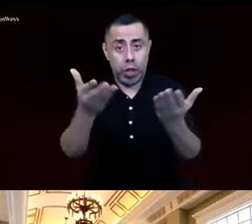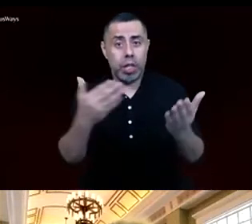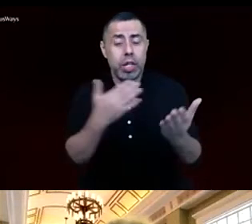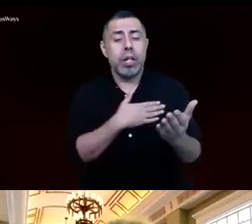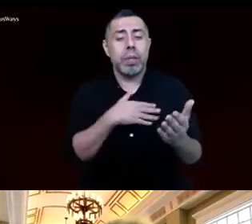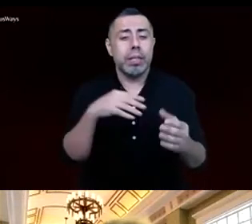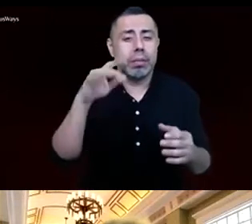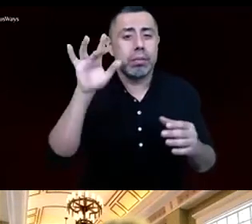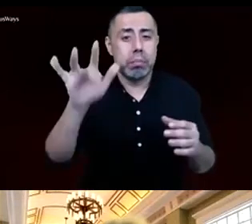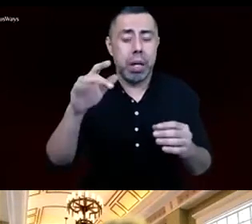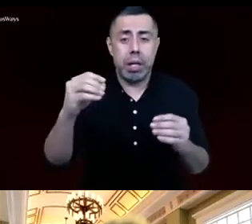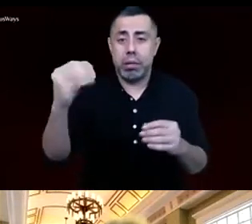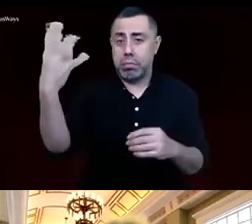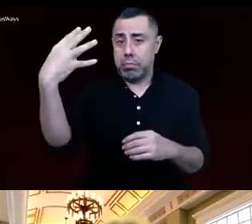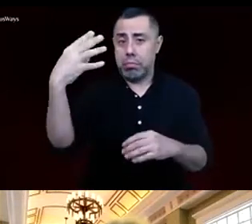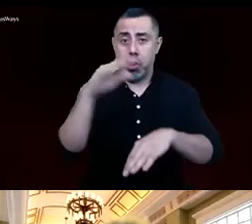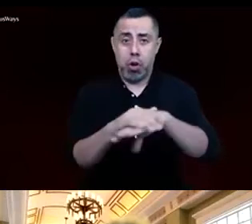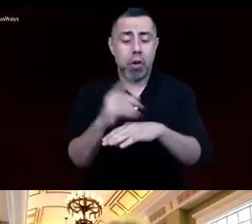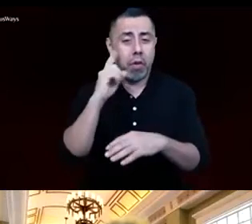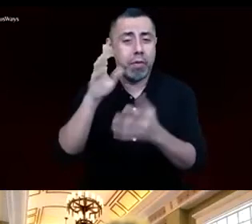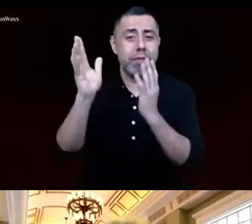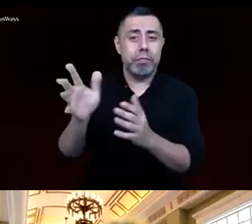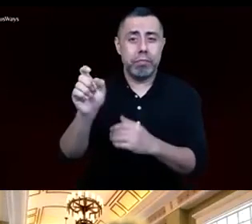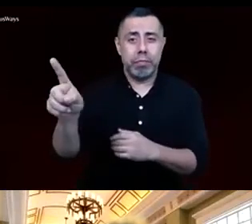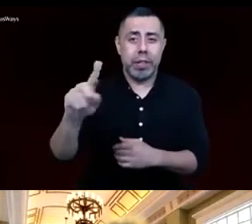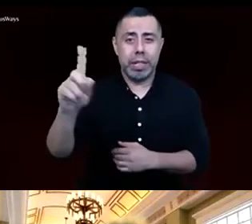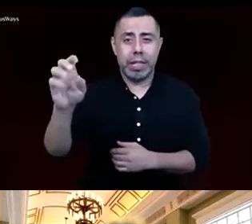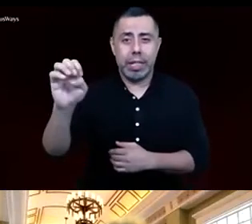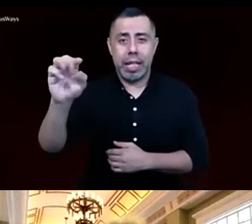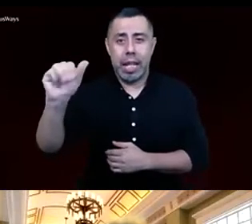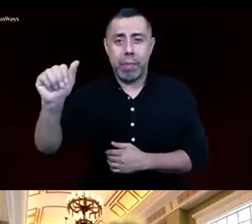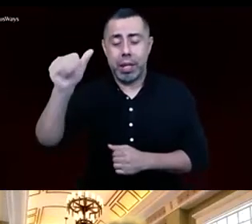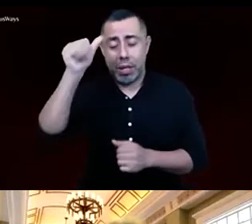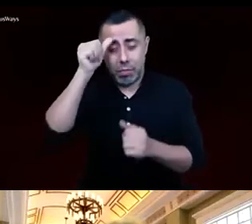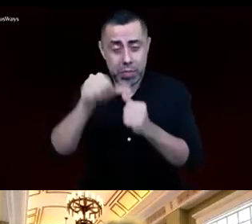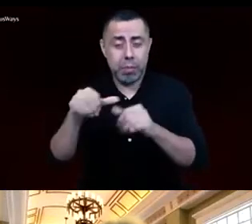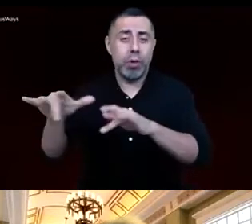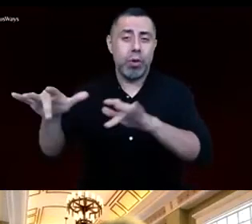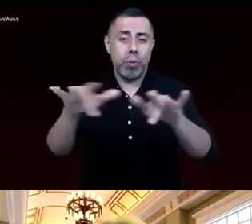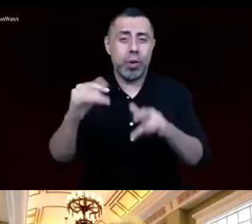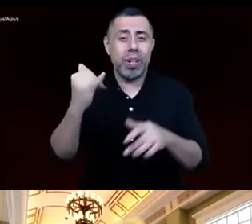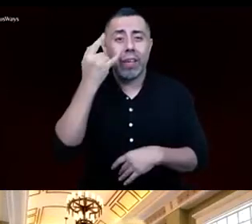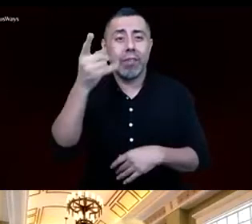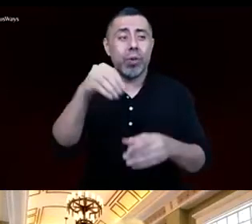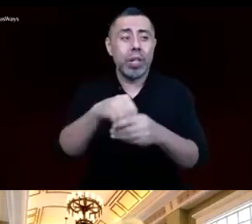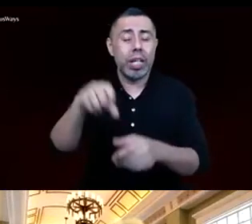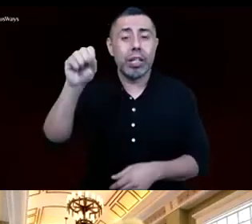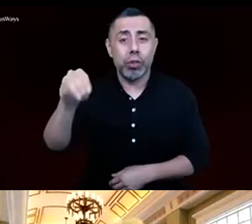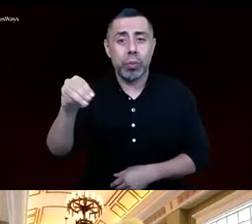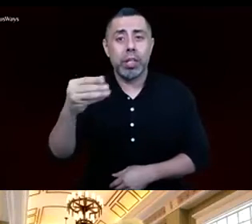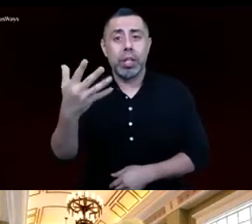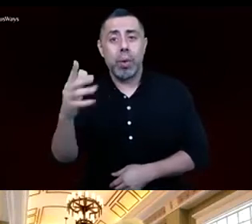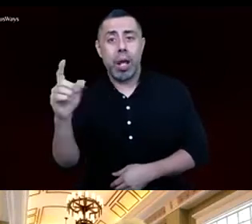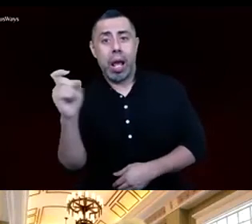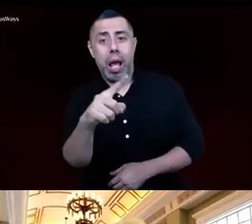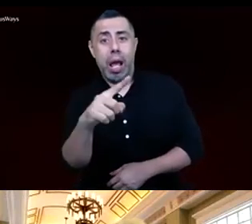remember, we are being recorded. And if so, if you're in our social media, any of those, you'd like some questions, please